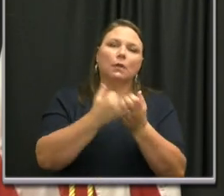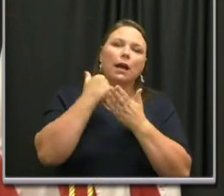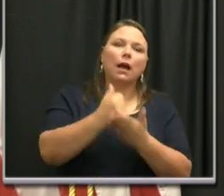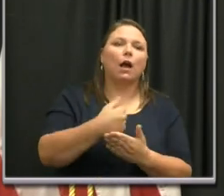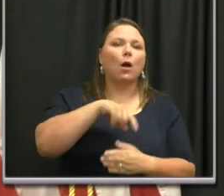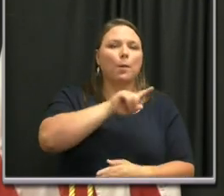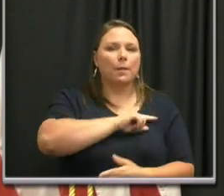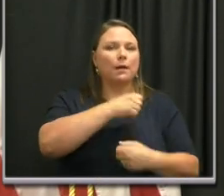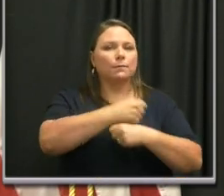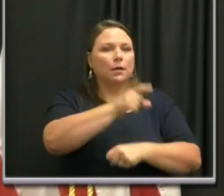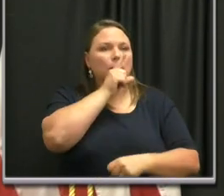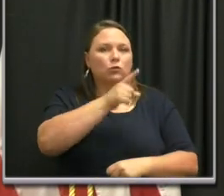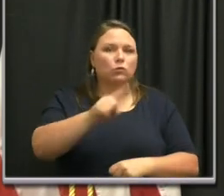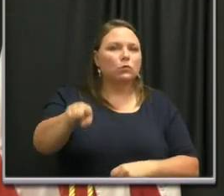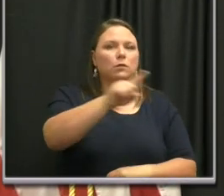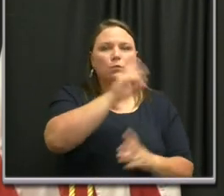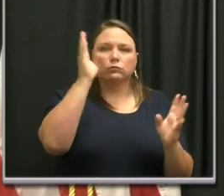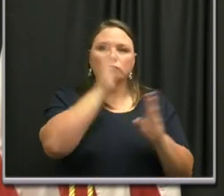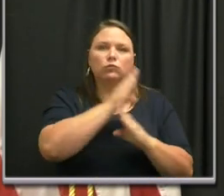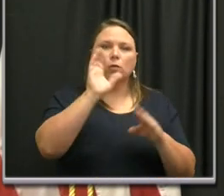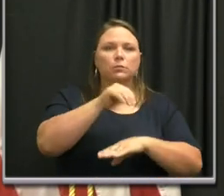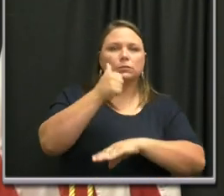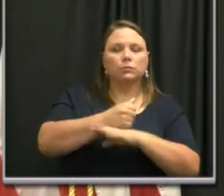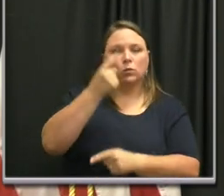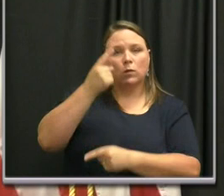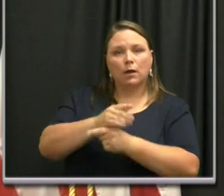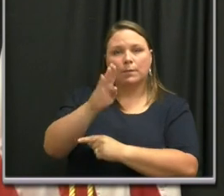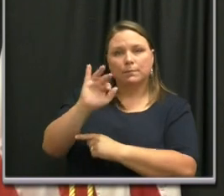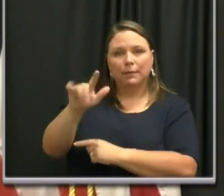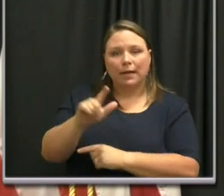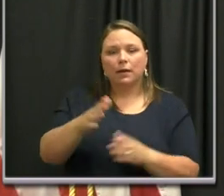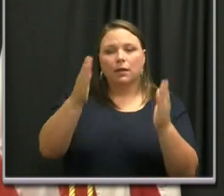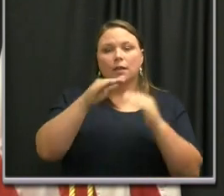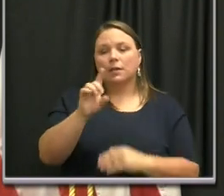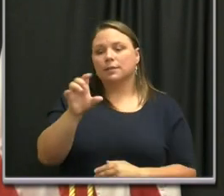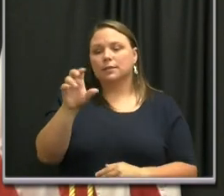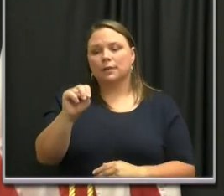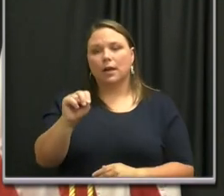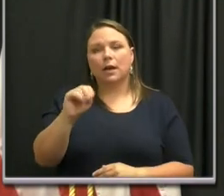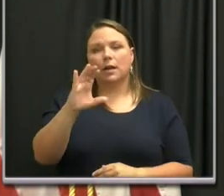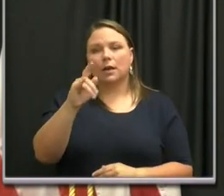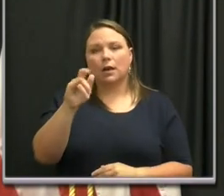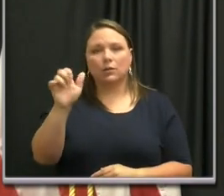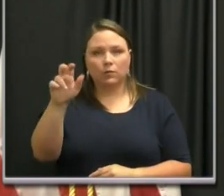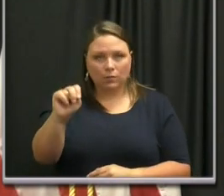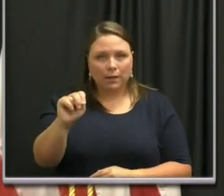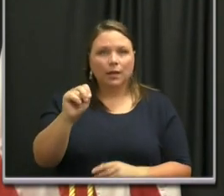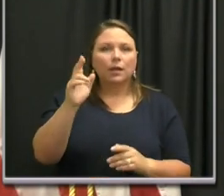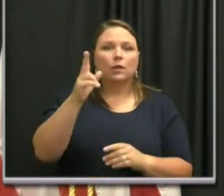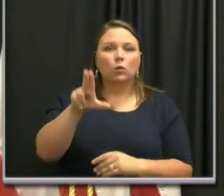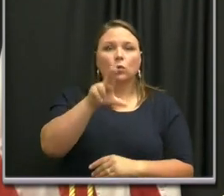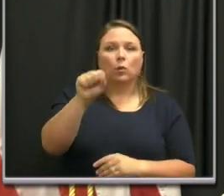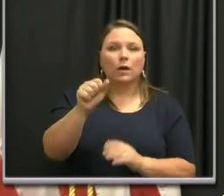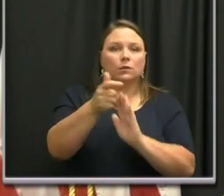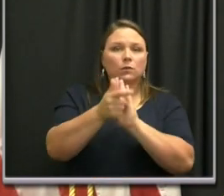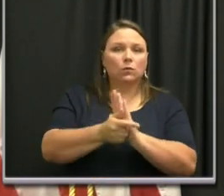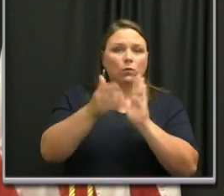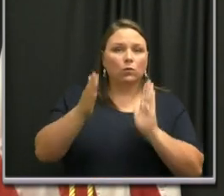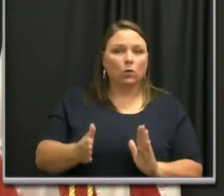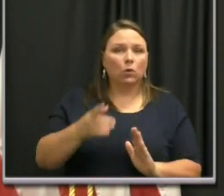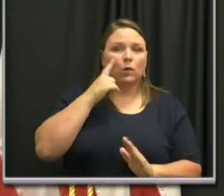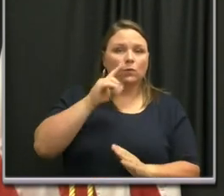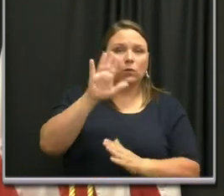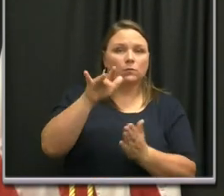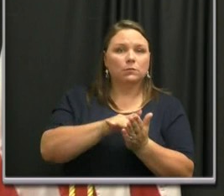charges, making sure appropriate bail has been set. Don Cochran, the United States Attorney for the Middle District of Tennessee,